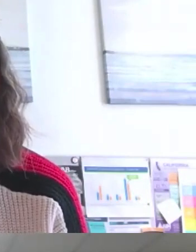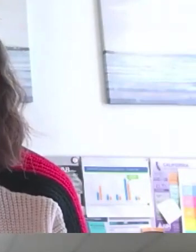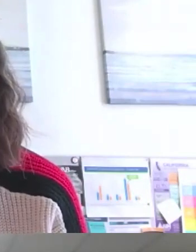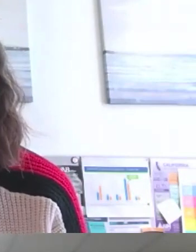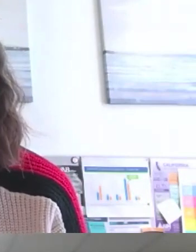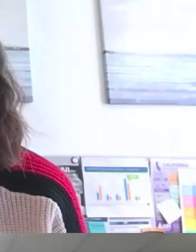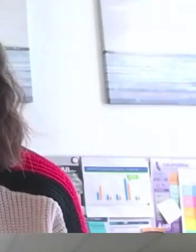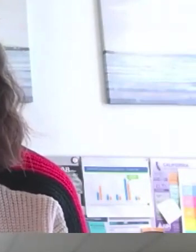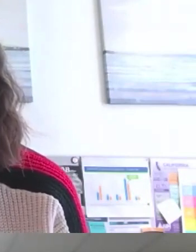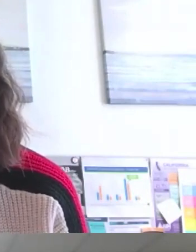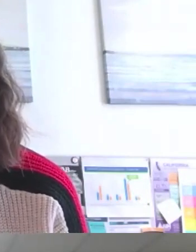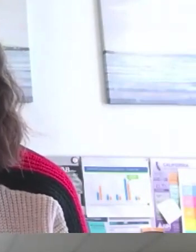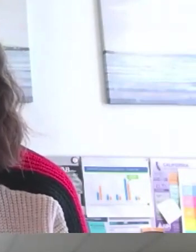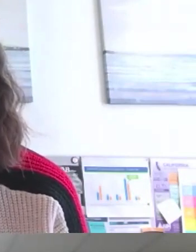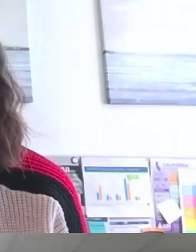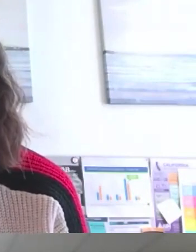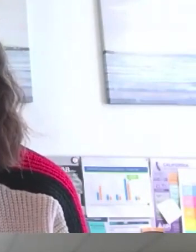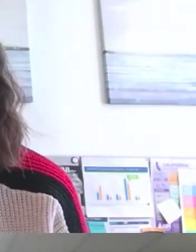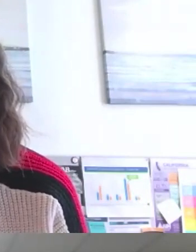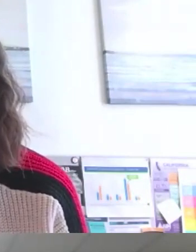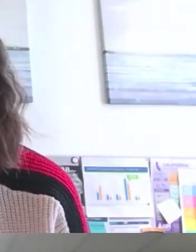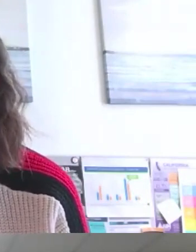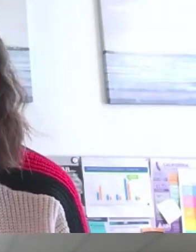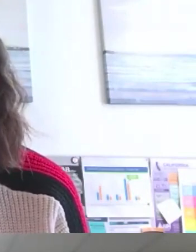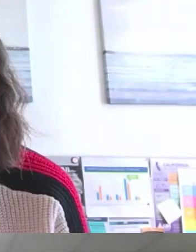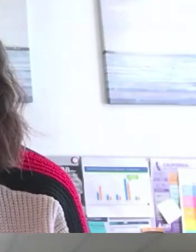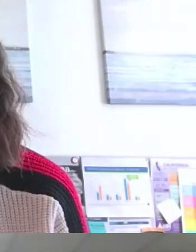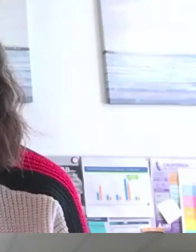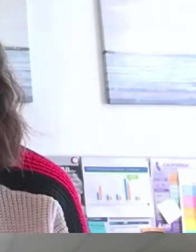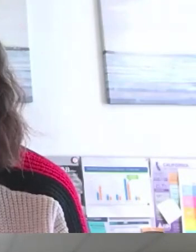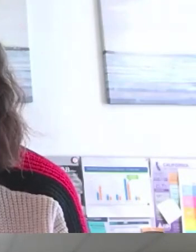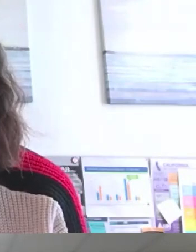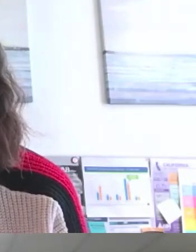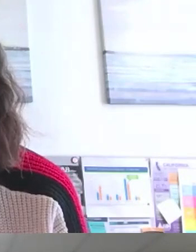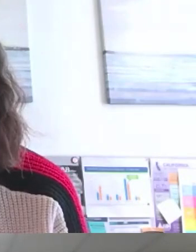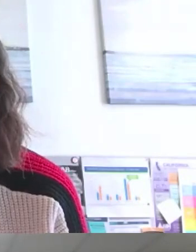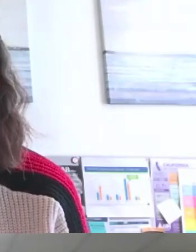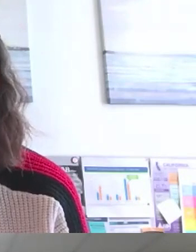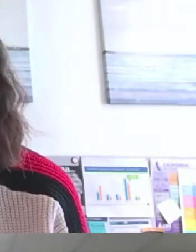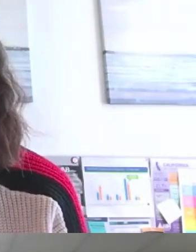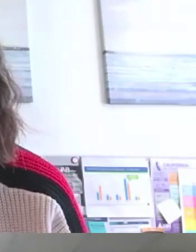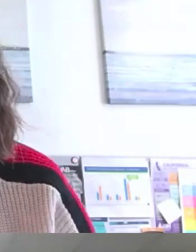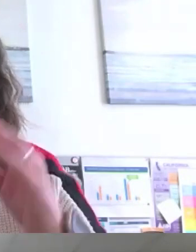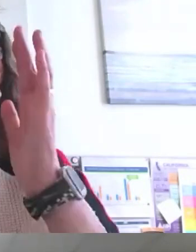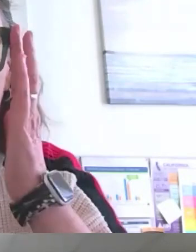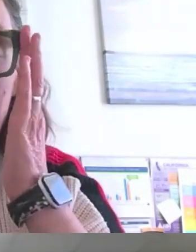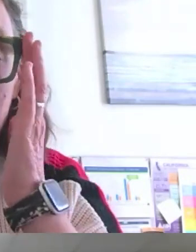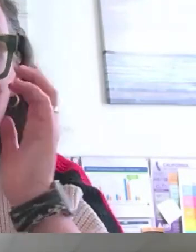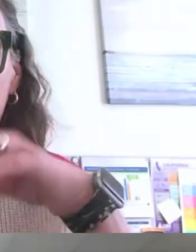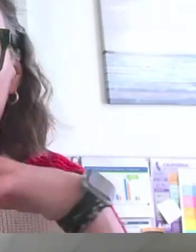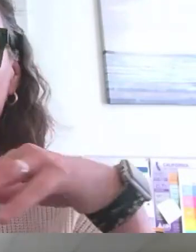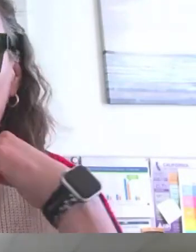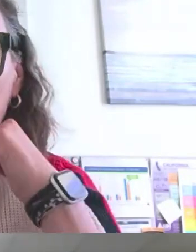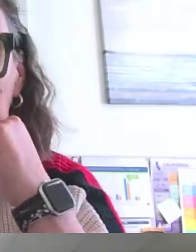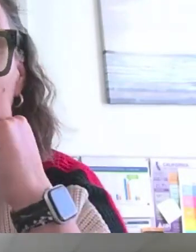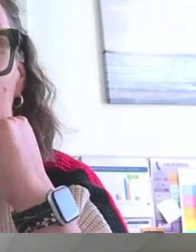early onset dementia. And I think, the investments in the adult day centers and the Take on Alzheimer's campaign, to a certain